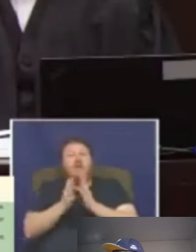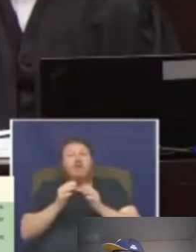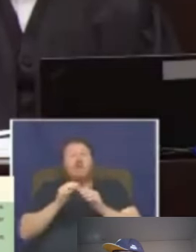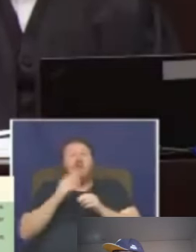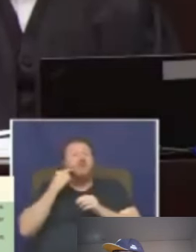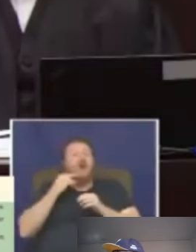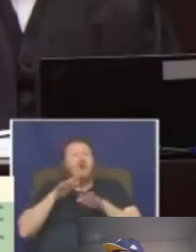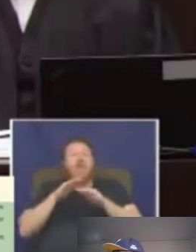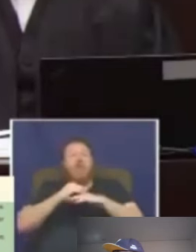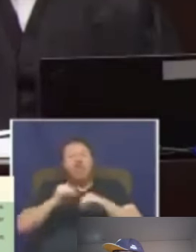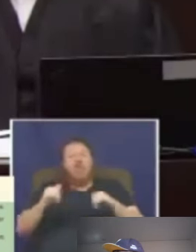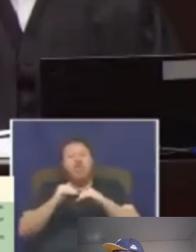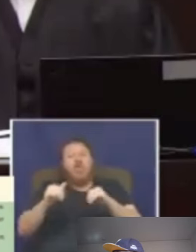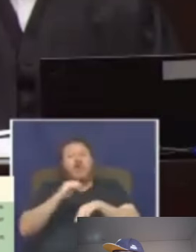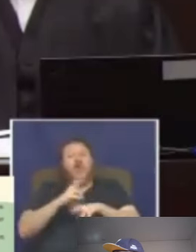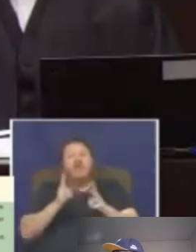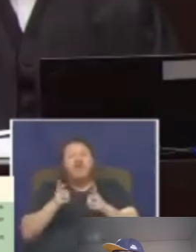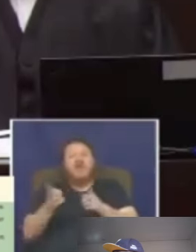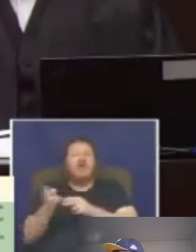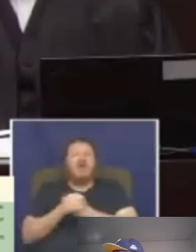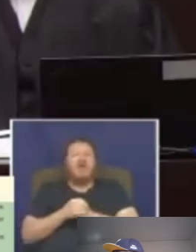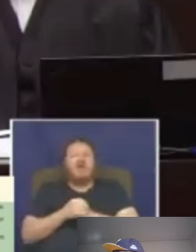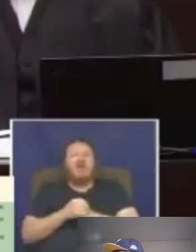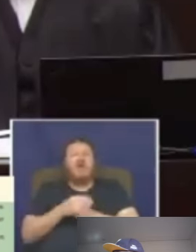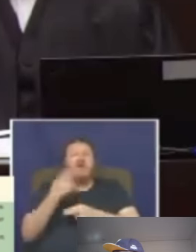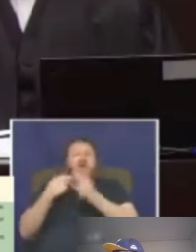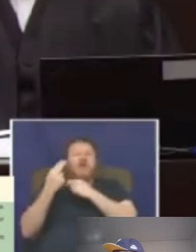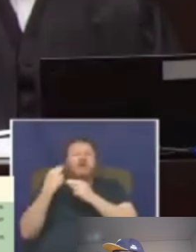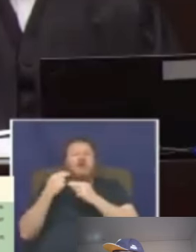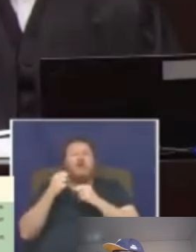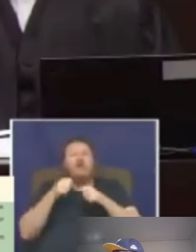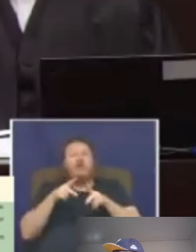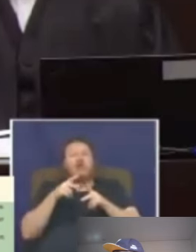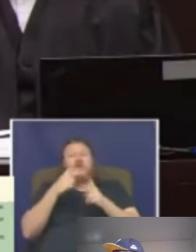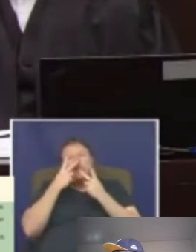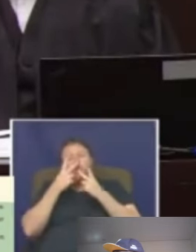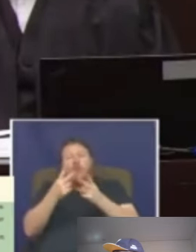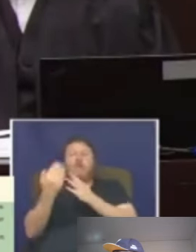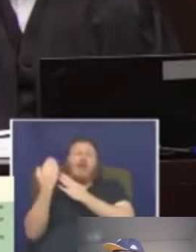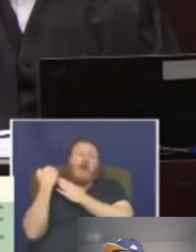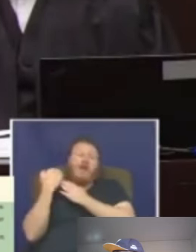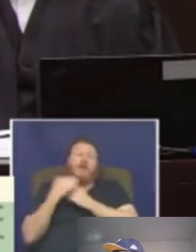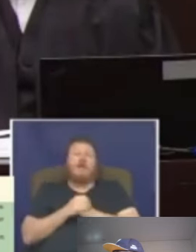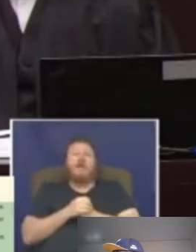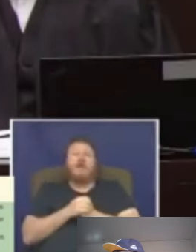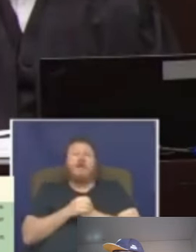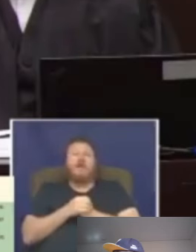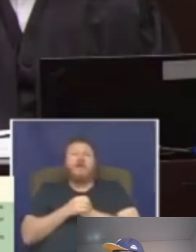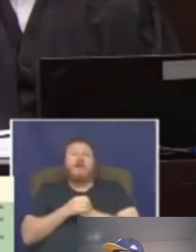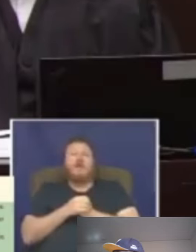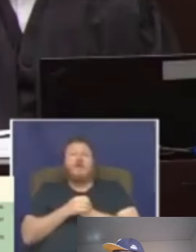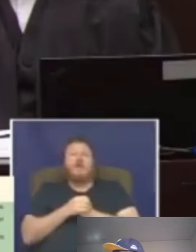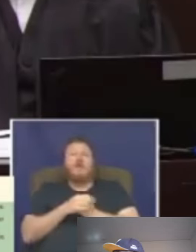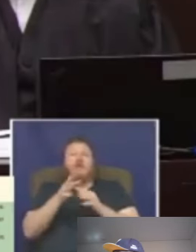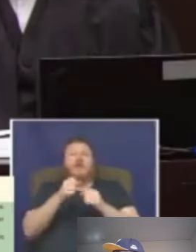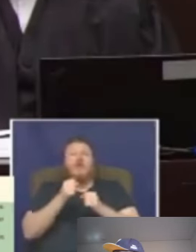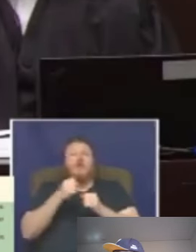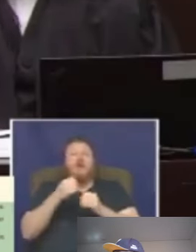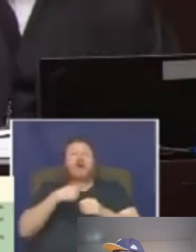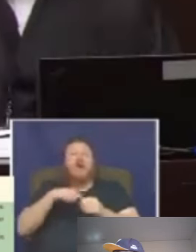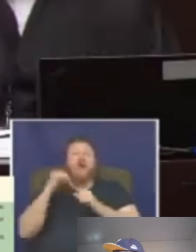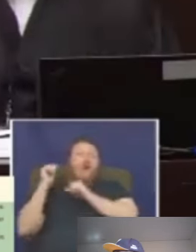apart. Heritage is also an opportunity for reflection. Our heritage is inherited from our